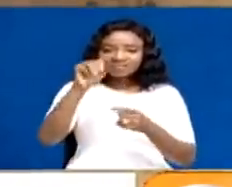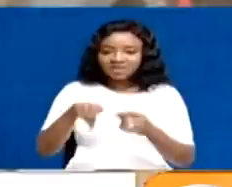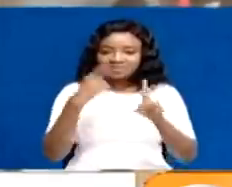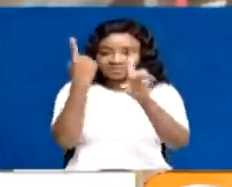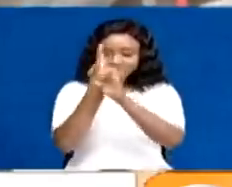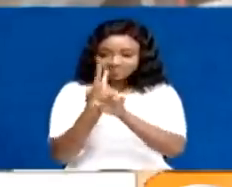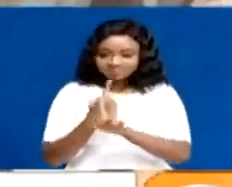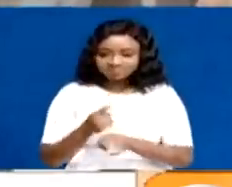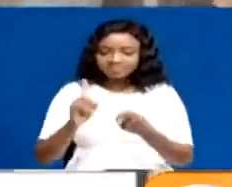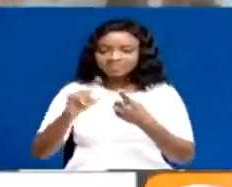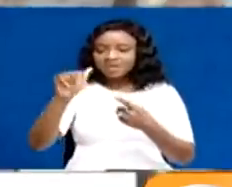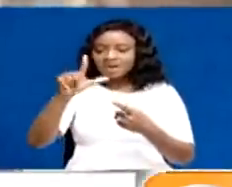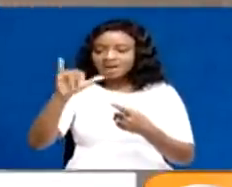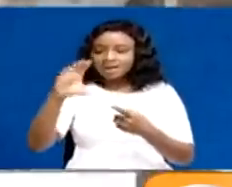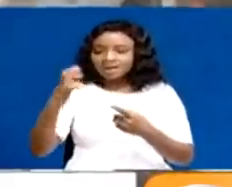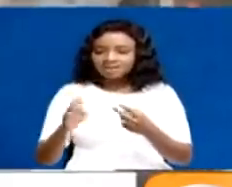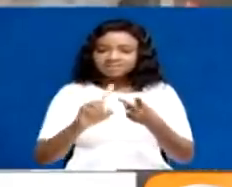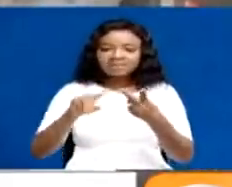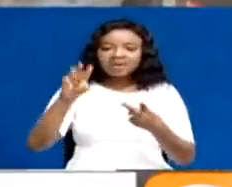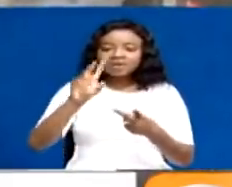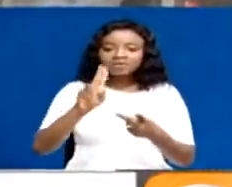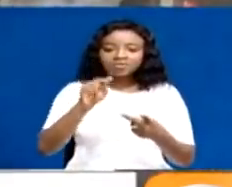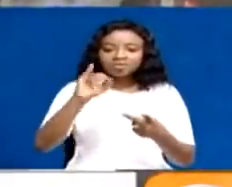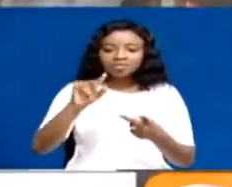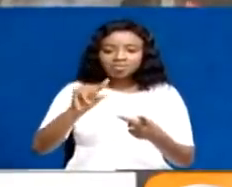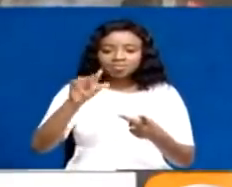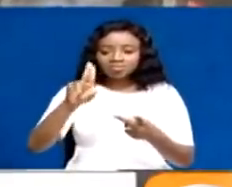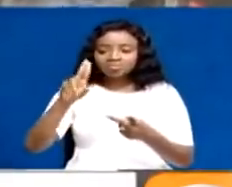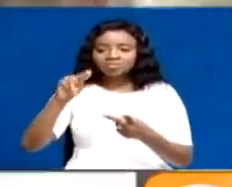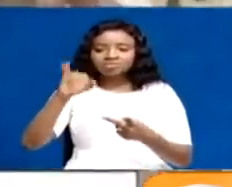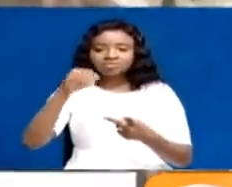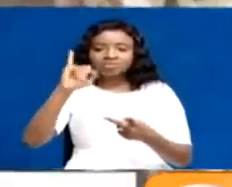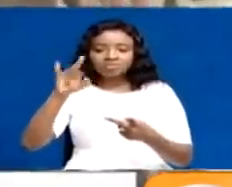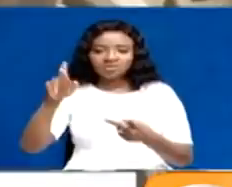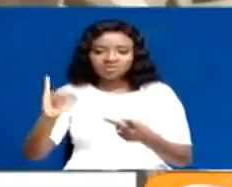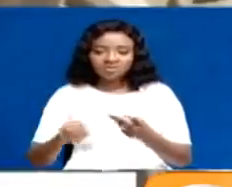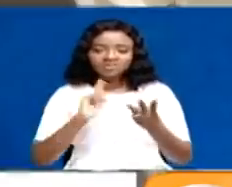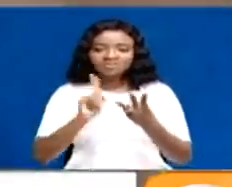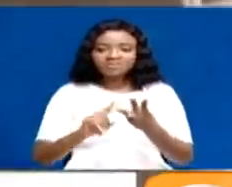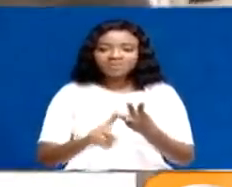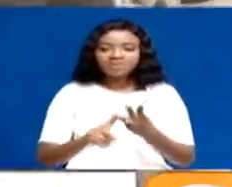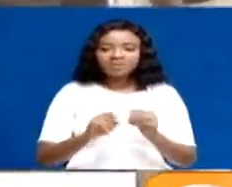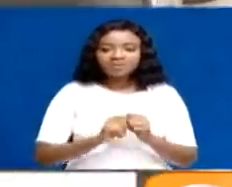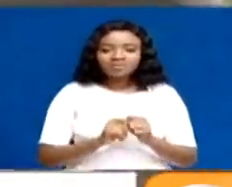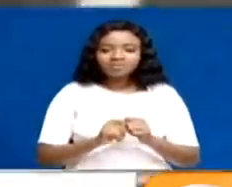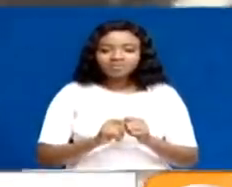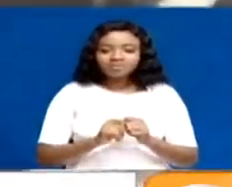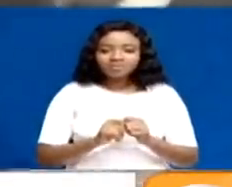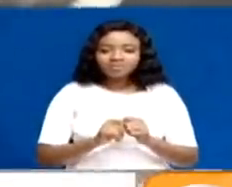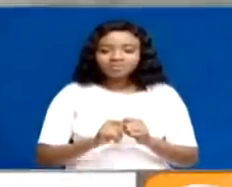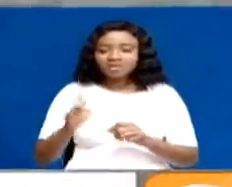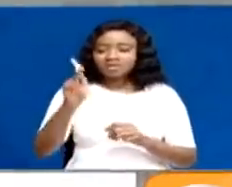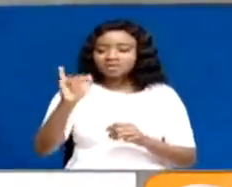Ngunjiri, Alice Wahome na Jane Kihara ulizuiliwa na kundi moja mjini Kitale.